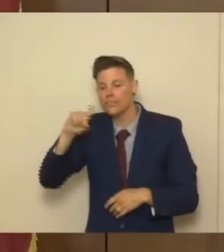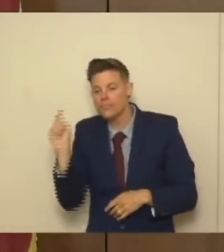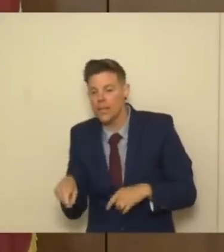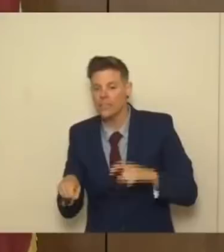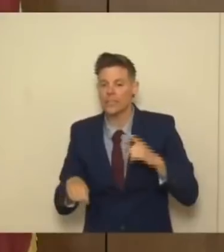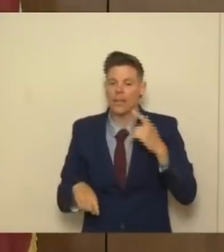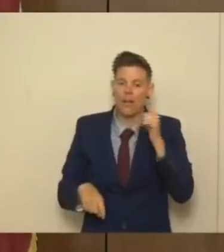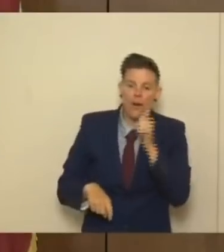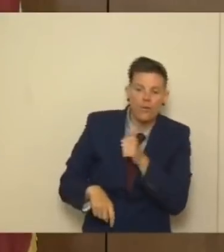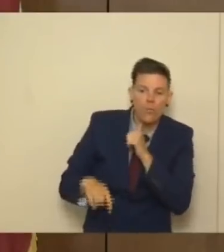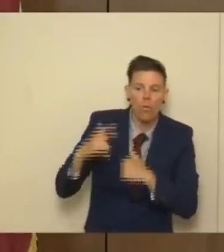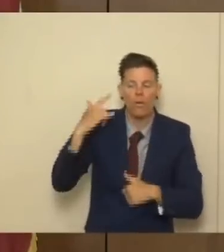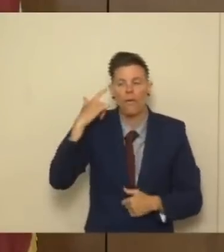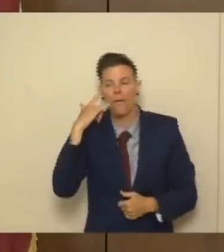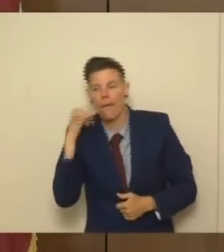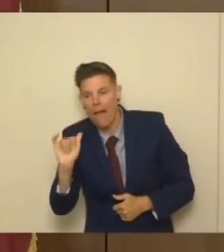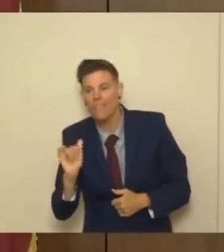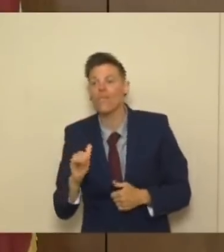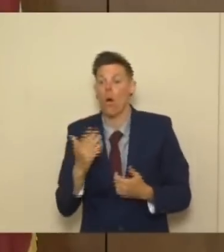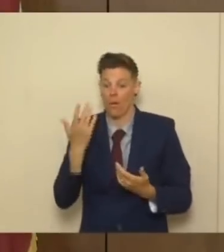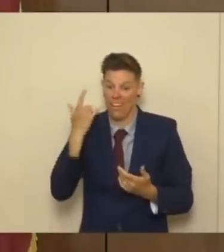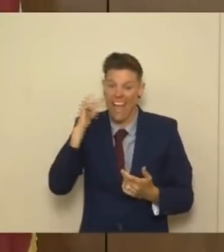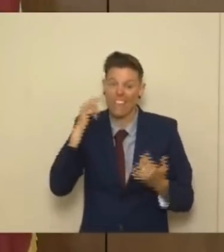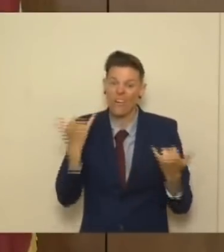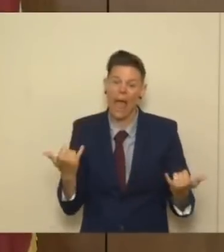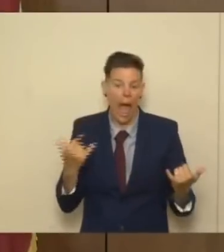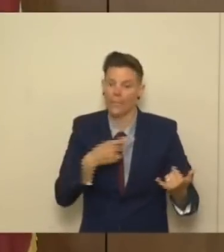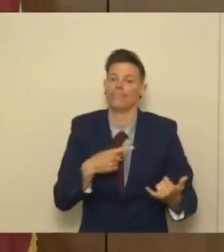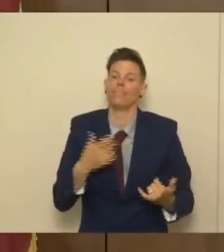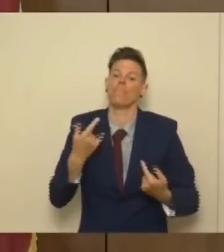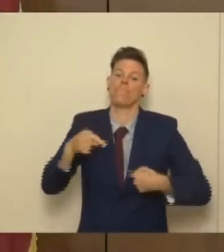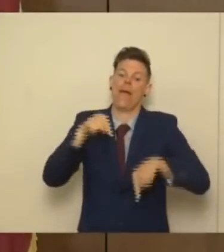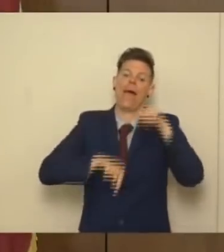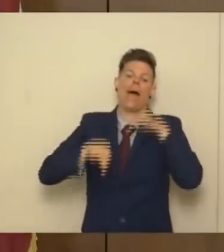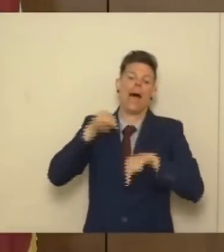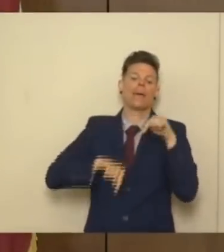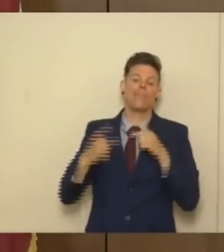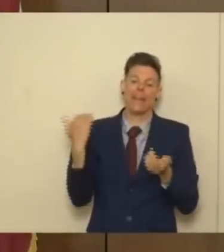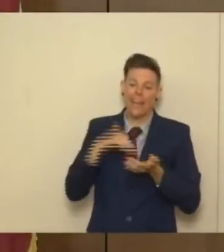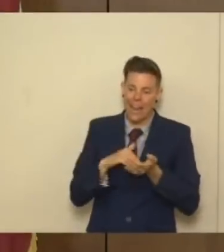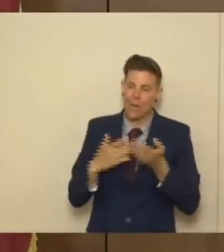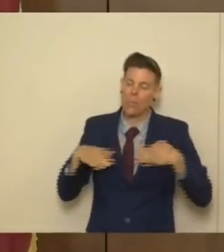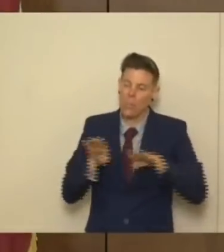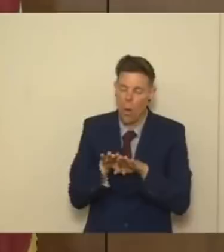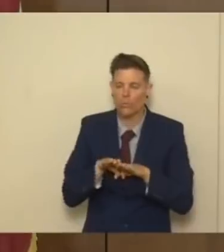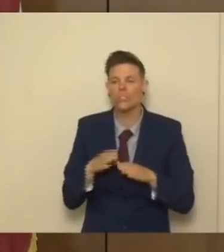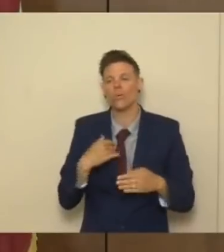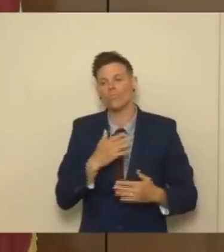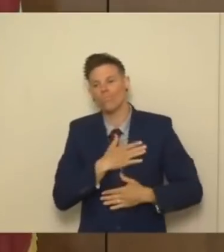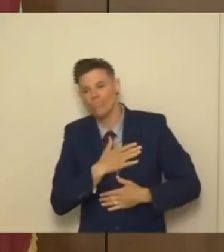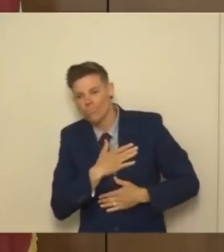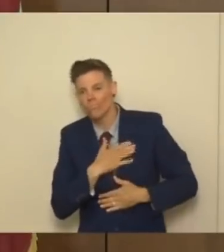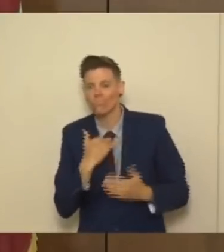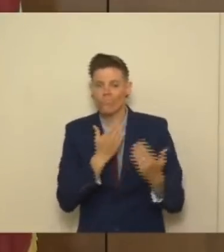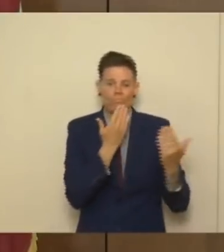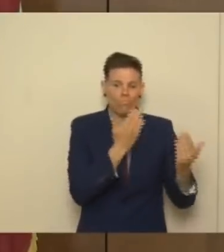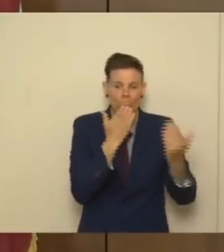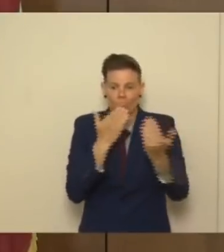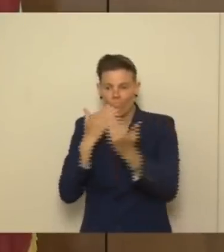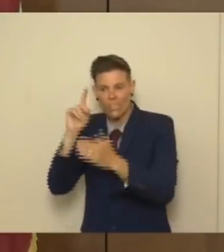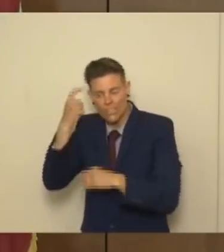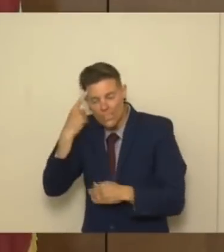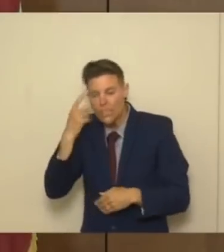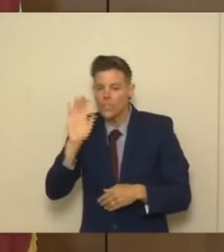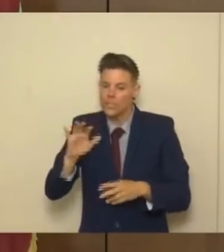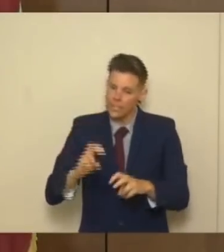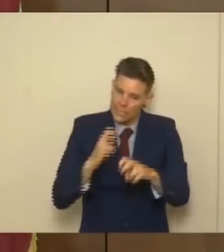go back a step or two. I appreciate those governors making those really hard decisions. I can only imagine that their constituents aren't very